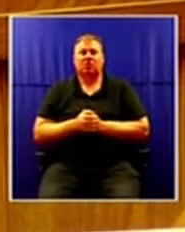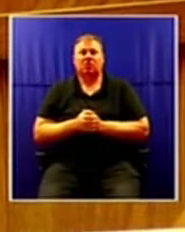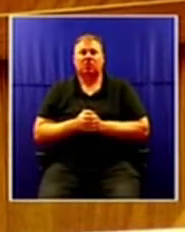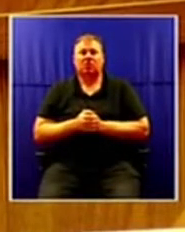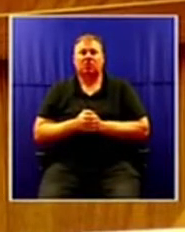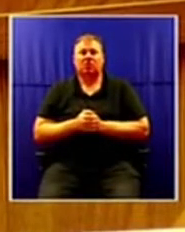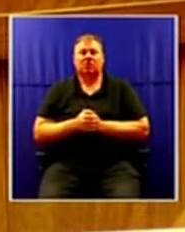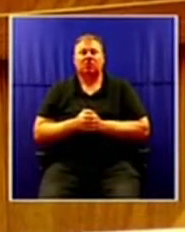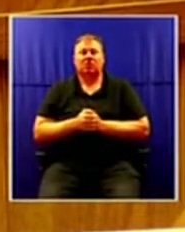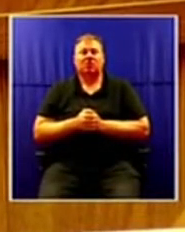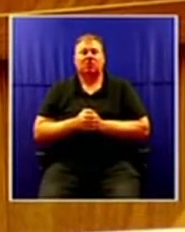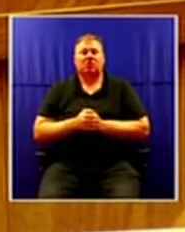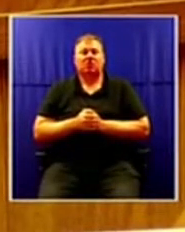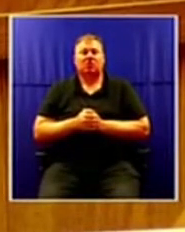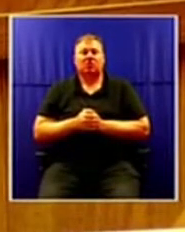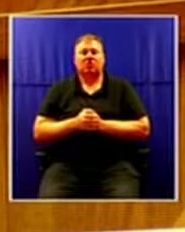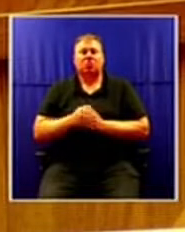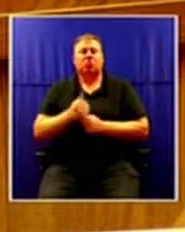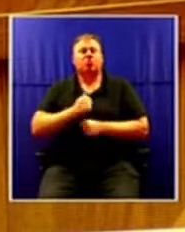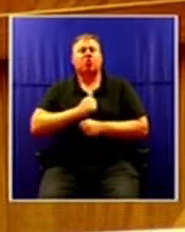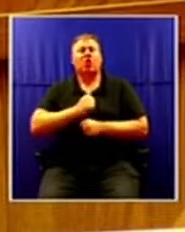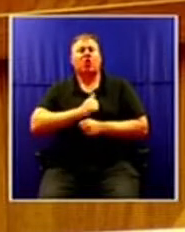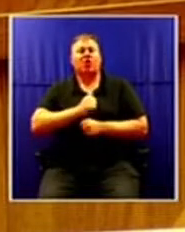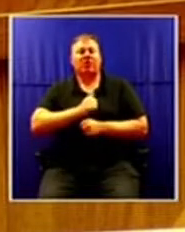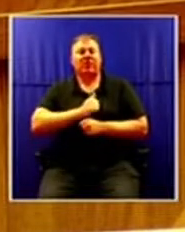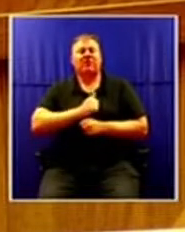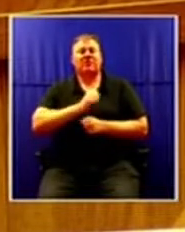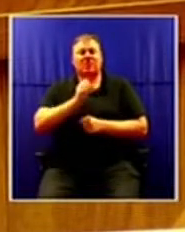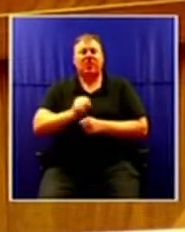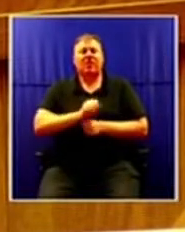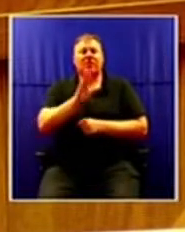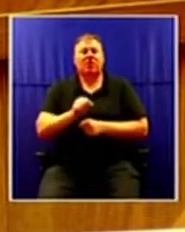people the dues that they richly deserve.